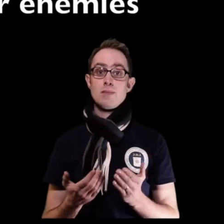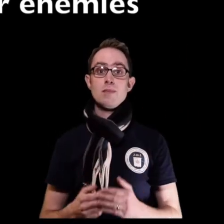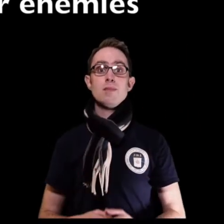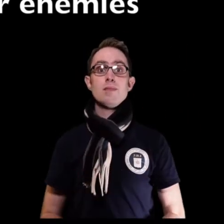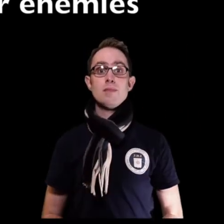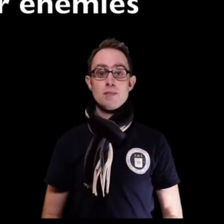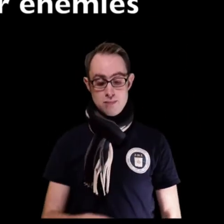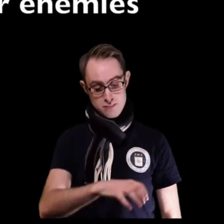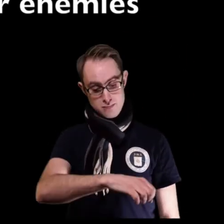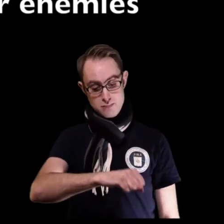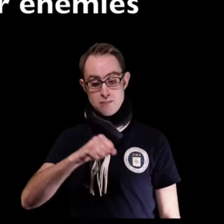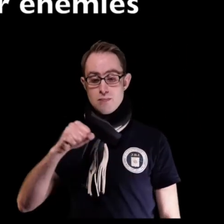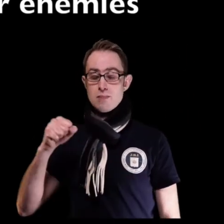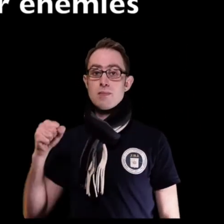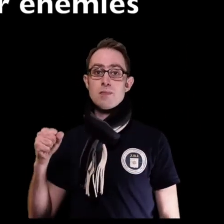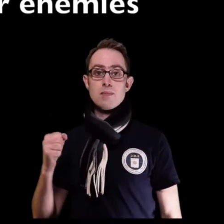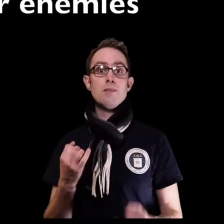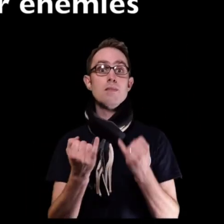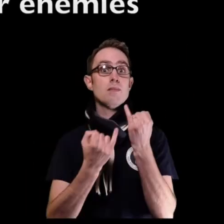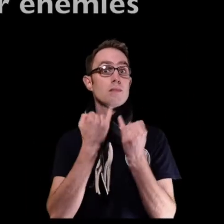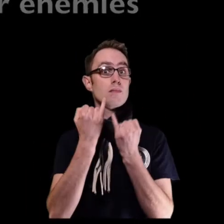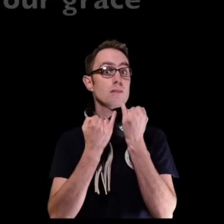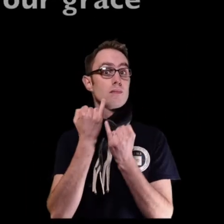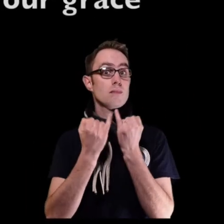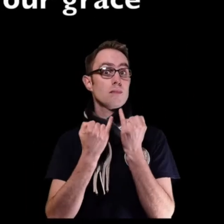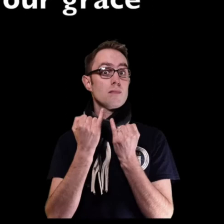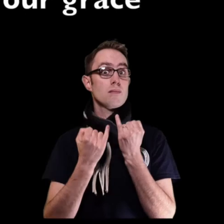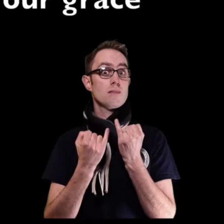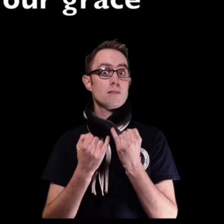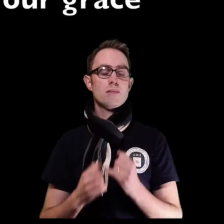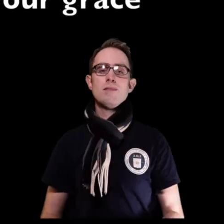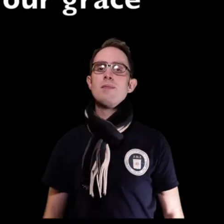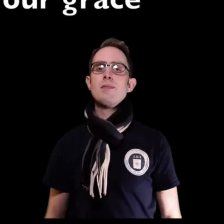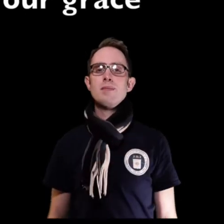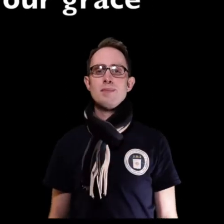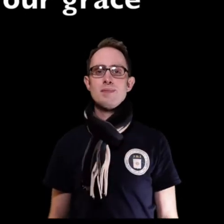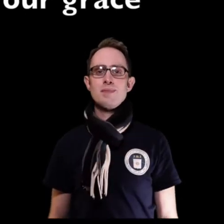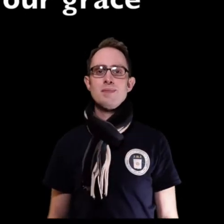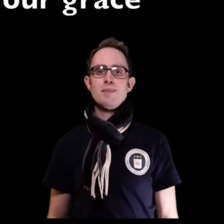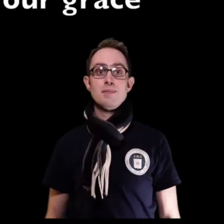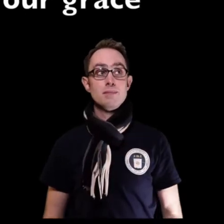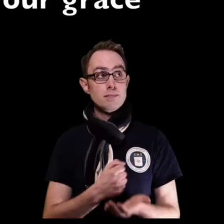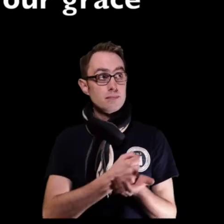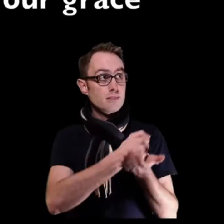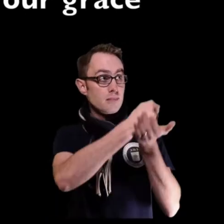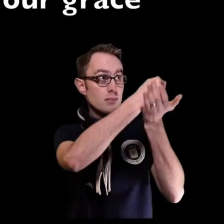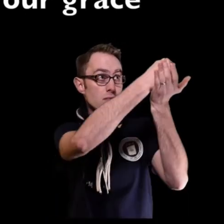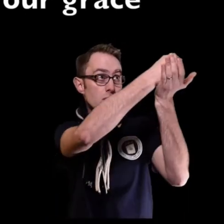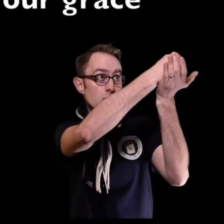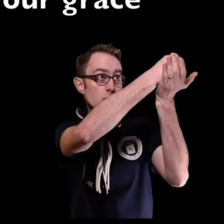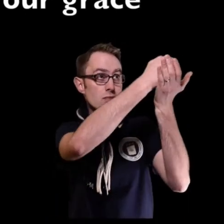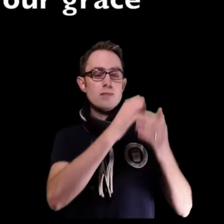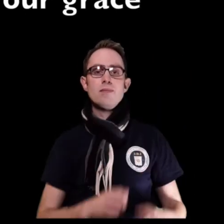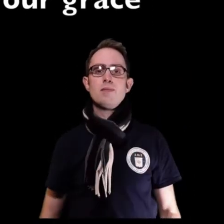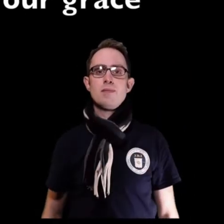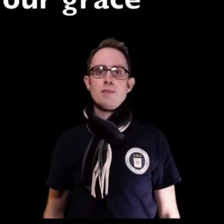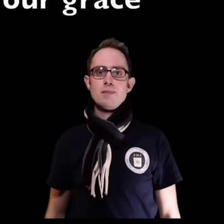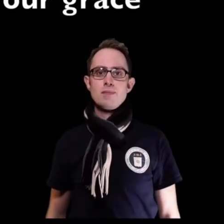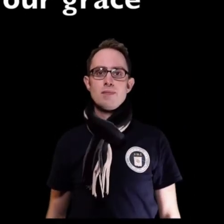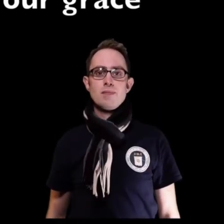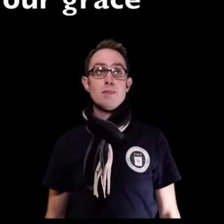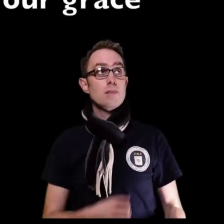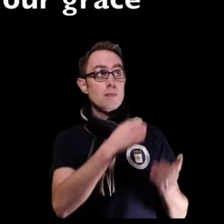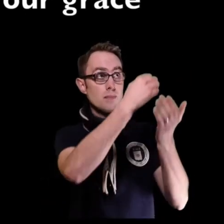one who'll save us from the hands of our enemies. Now we can serve you, God, for you